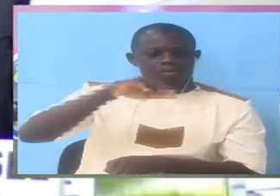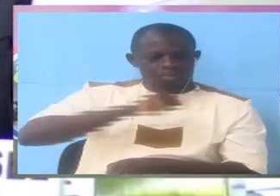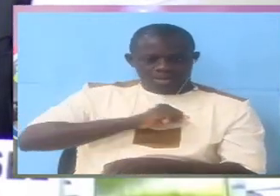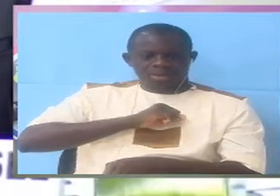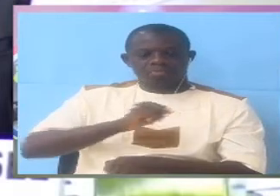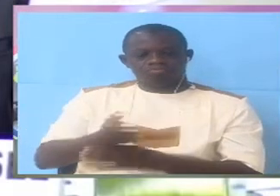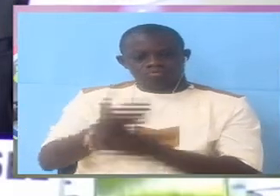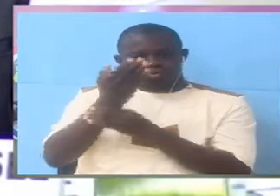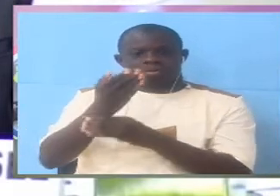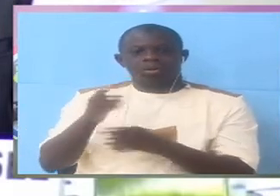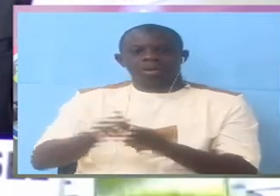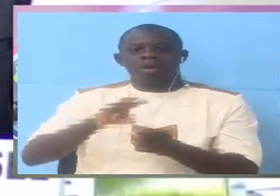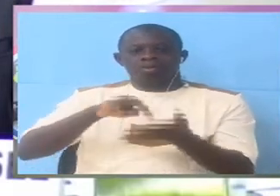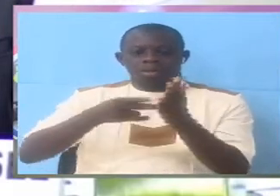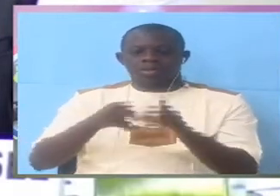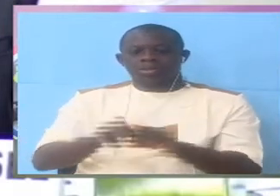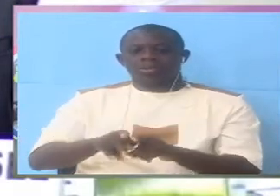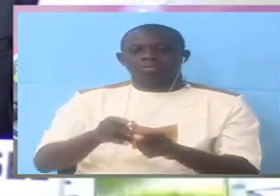big man crawling.